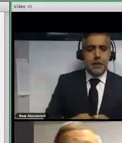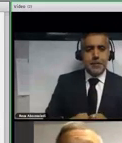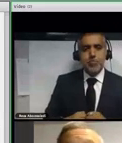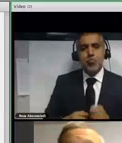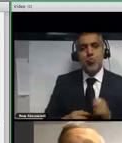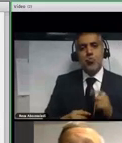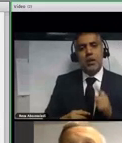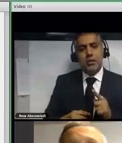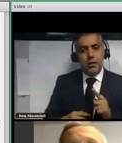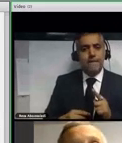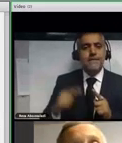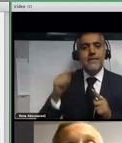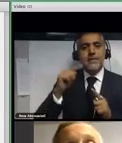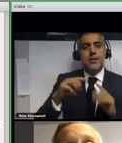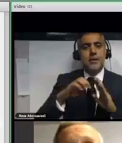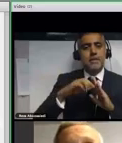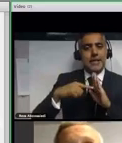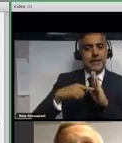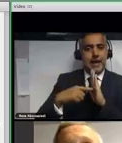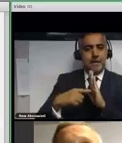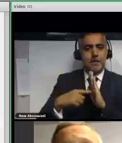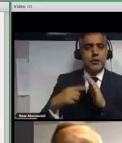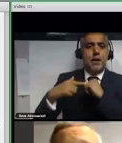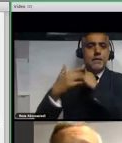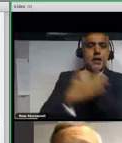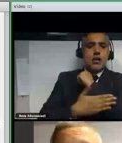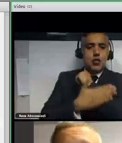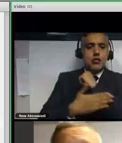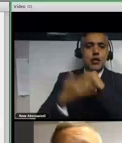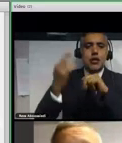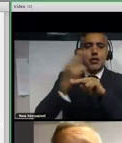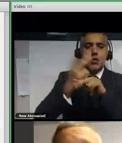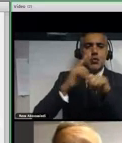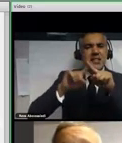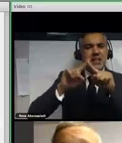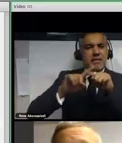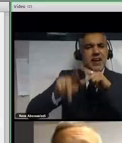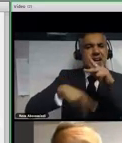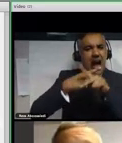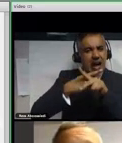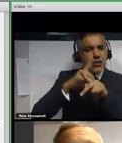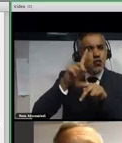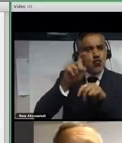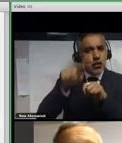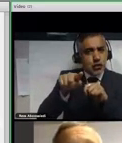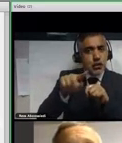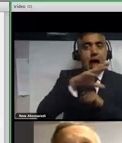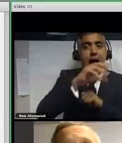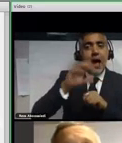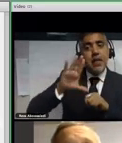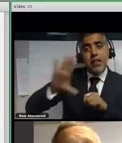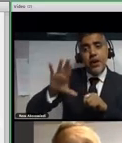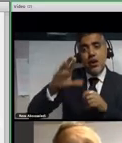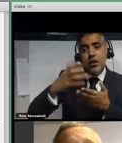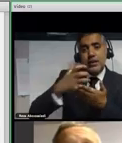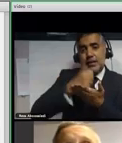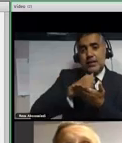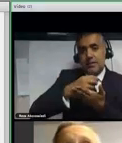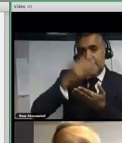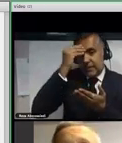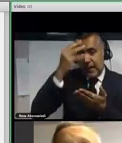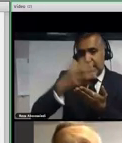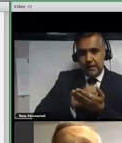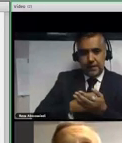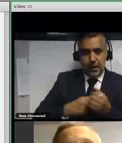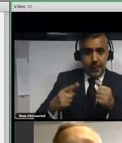So here are some examples of countries who use different types of questions and the kind of data they get. So in the first column, do you